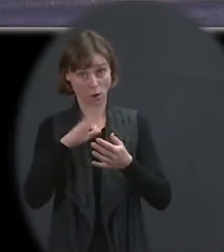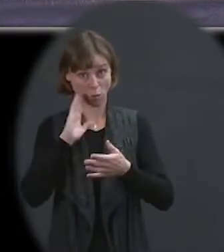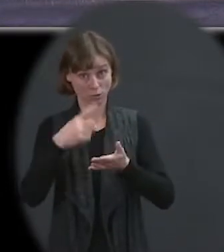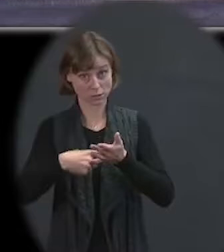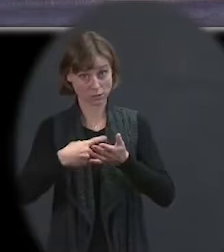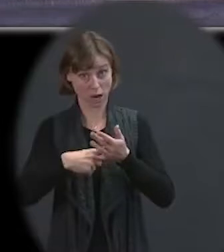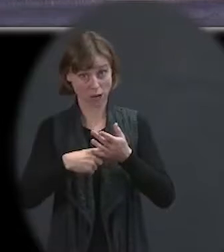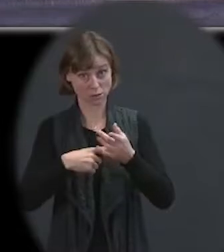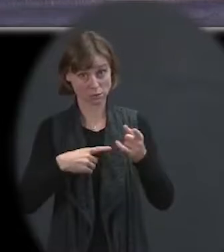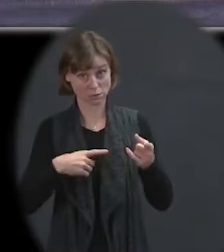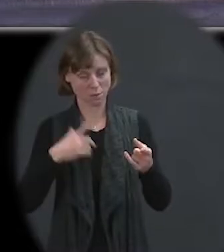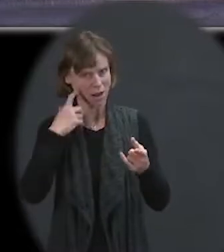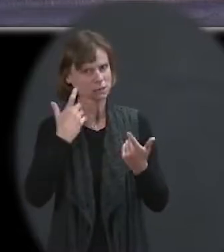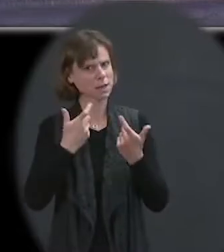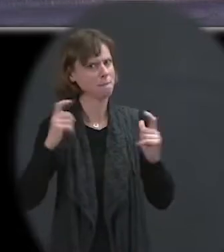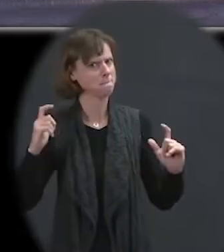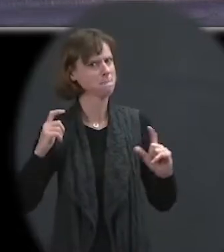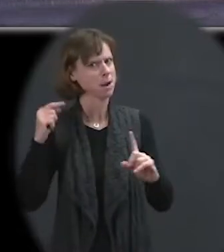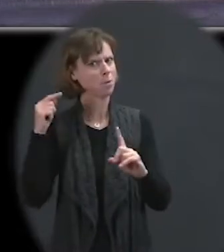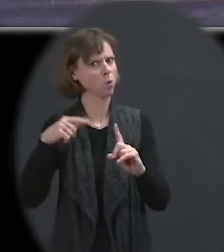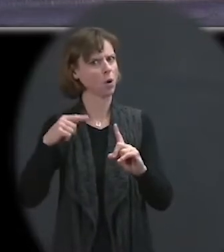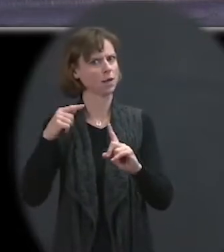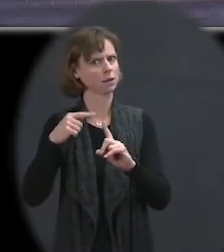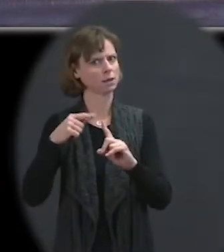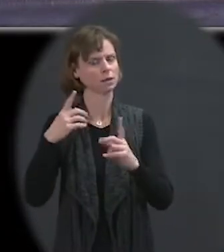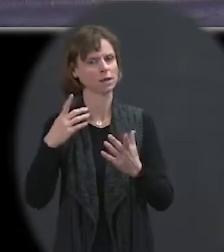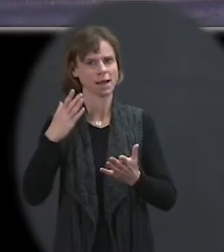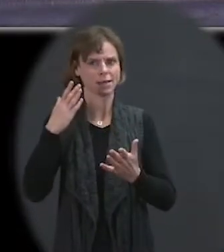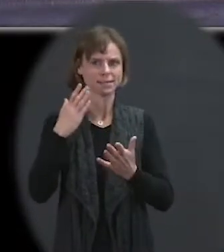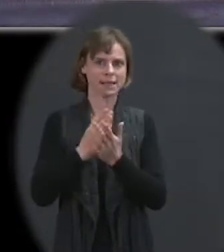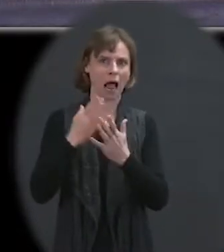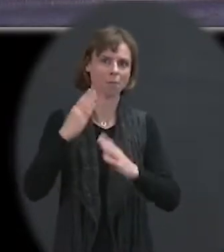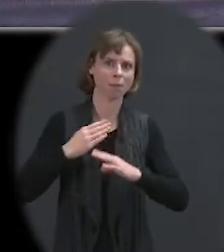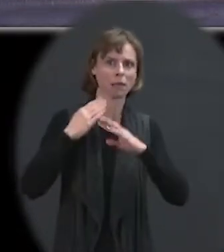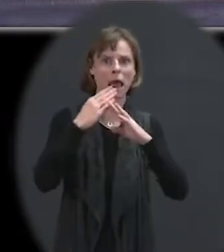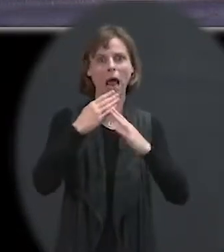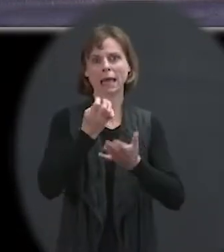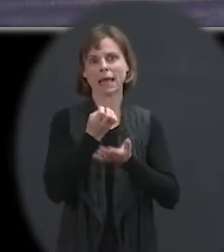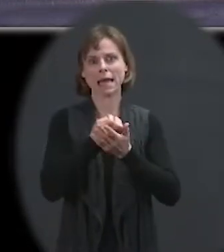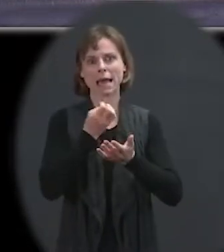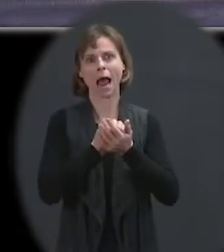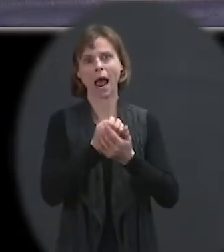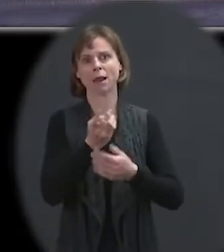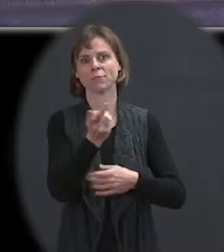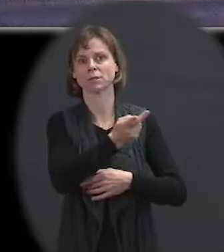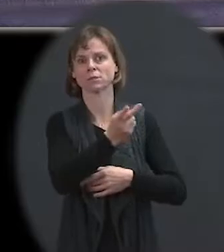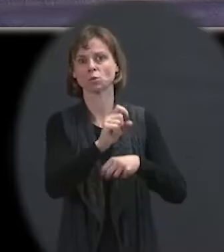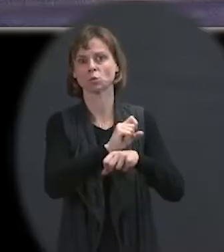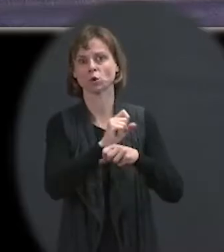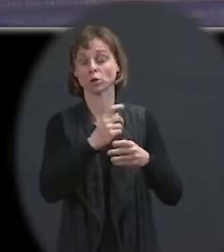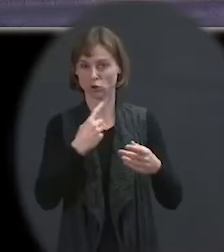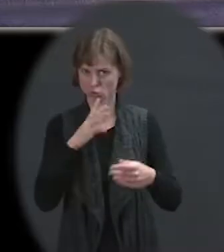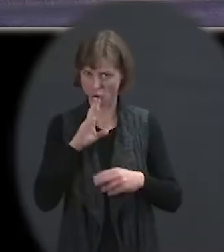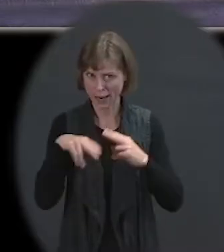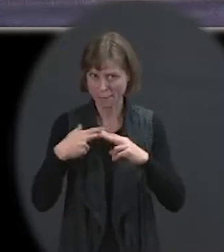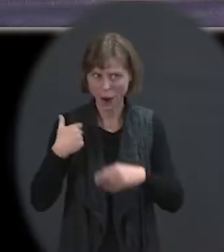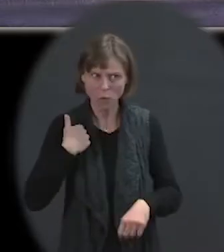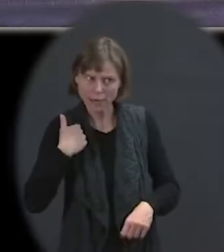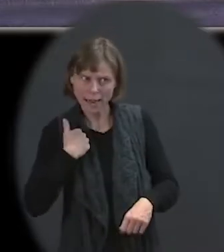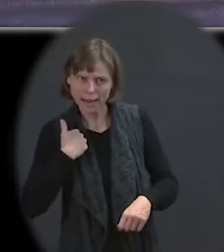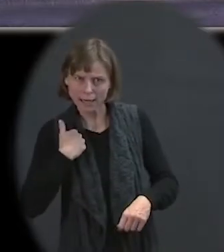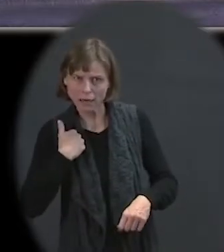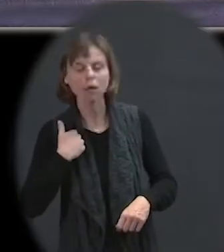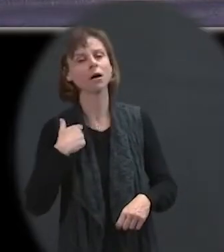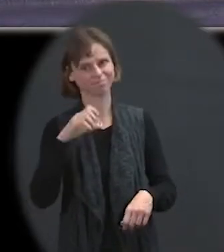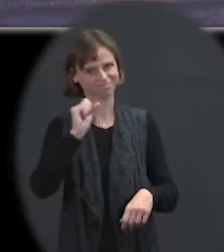a major point, like blocking the economies from working. The Canadian border? Yes, the Canadian-U.S.